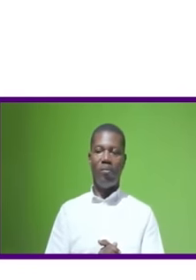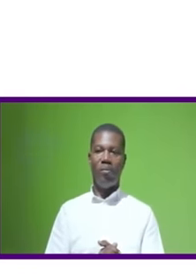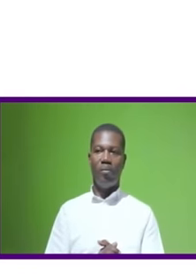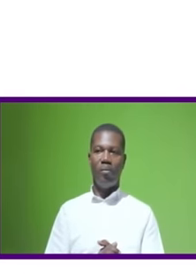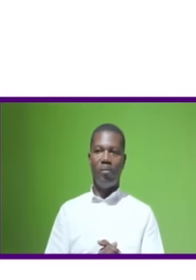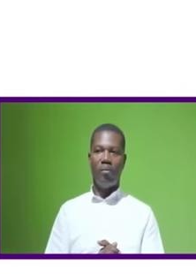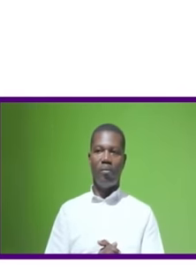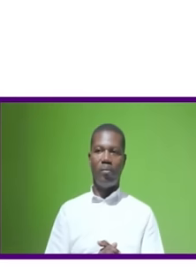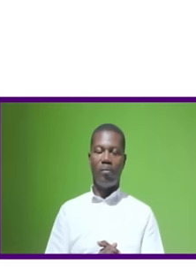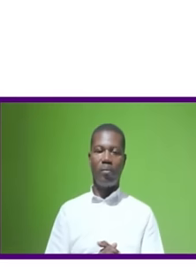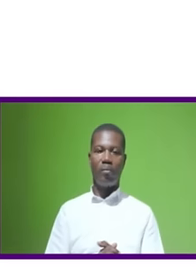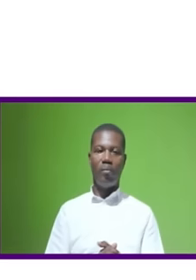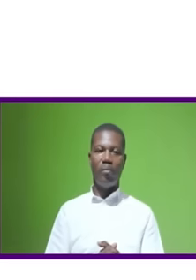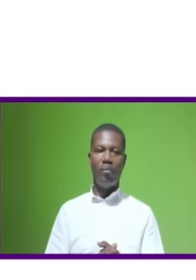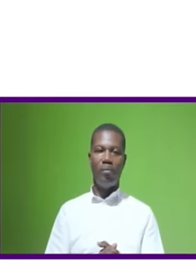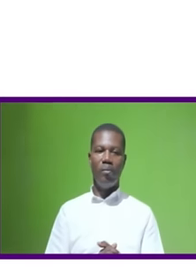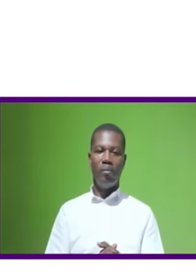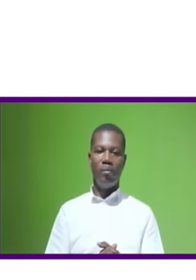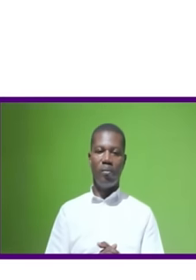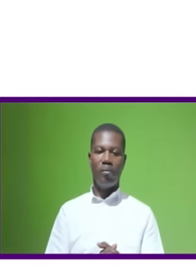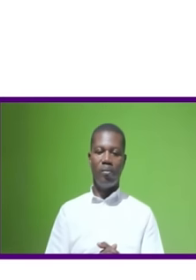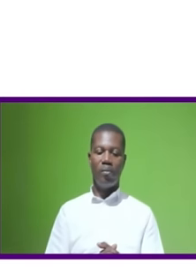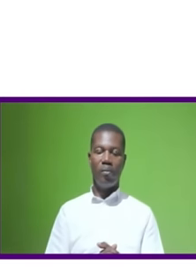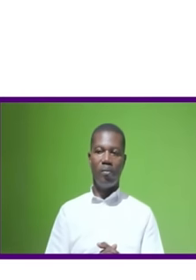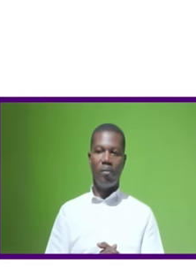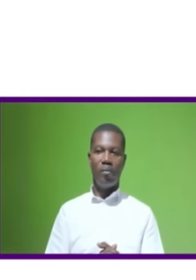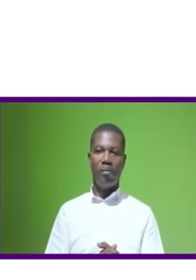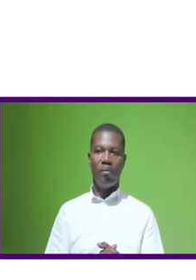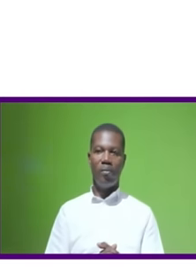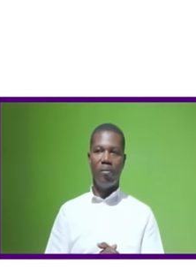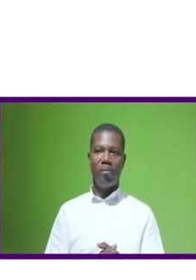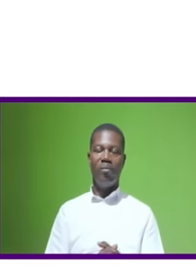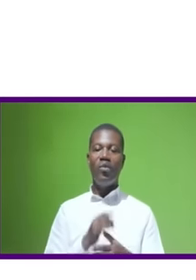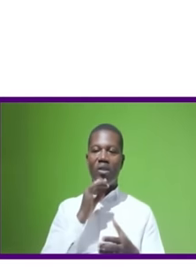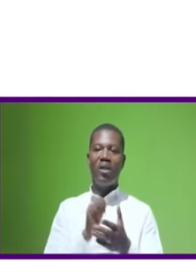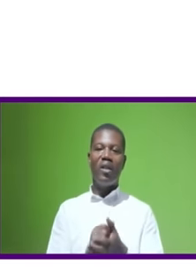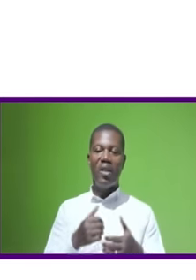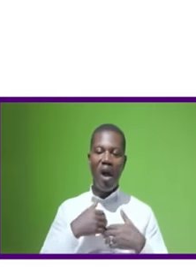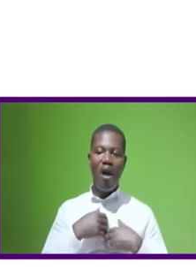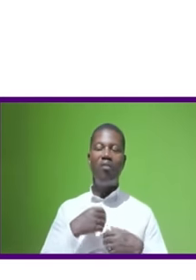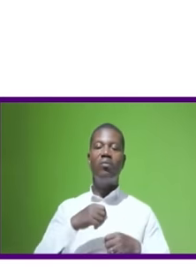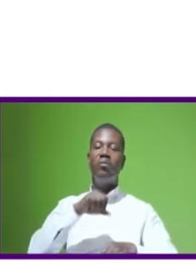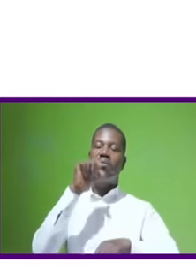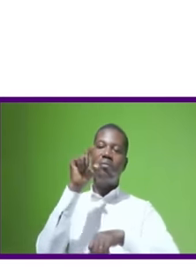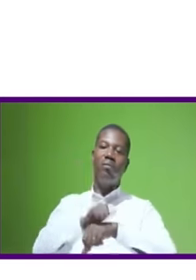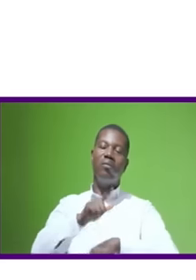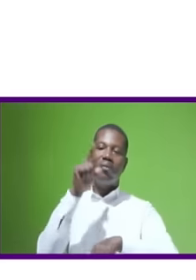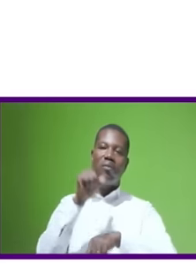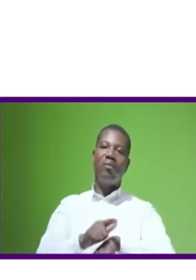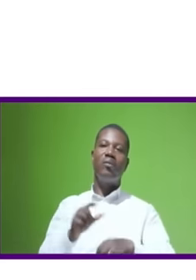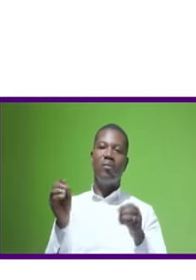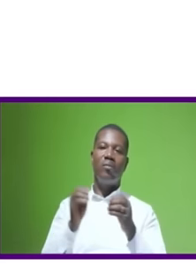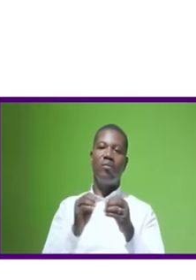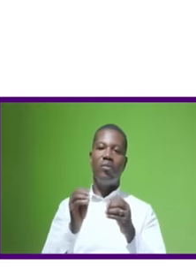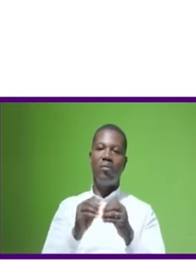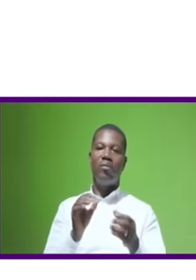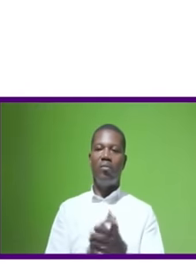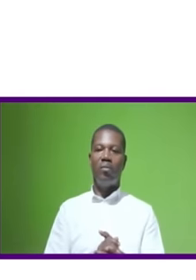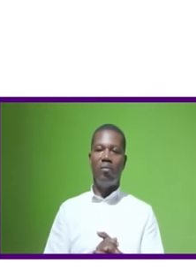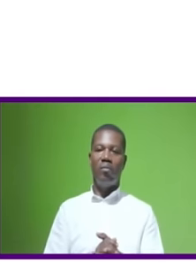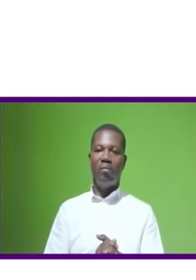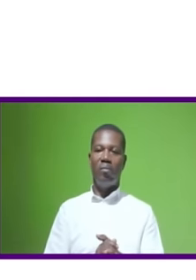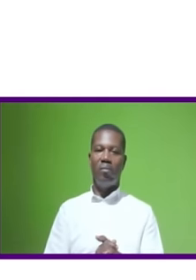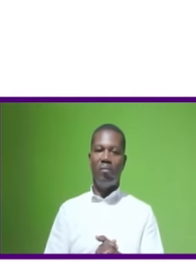really suffering out of poverty. Pick bono doso. And then he is doing all laborious